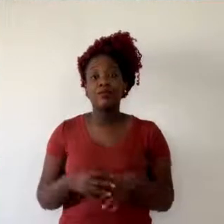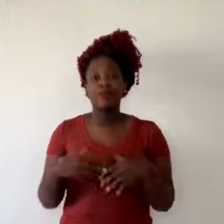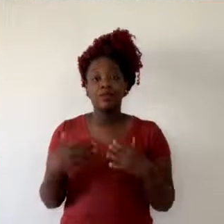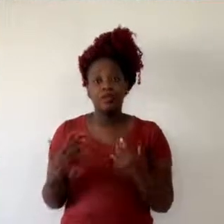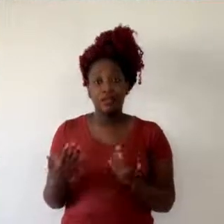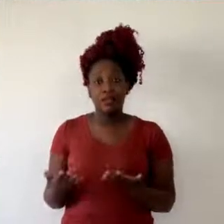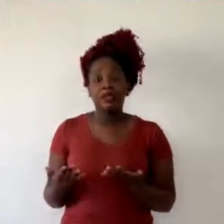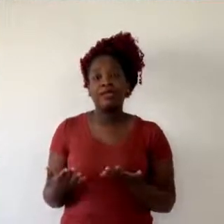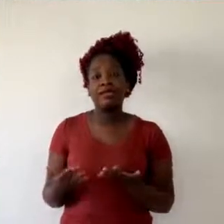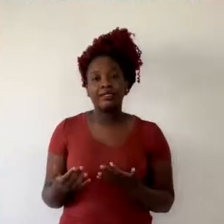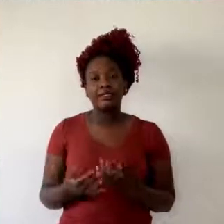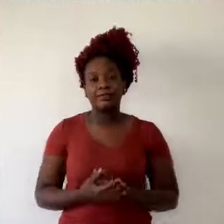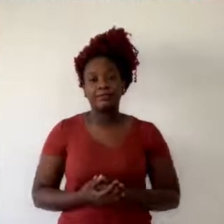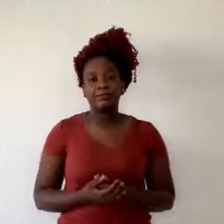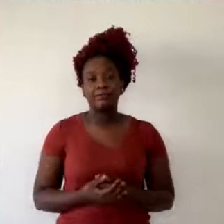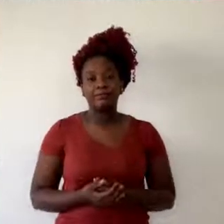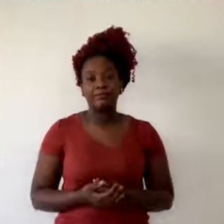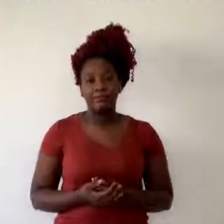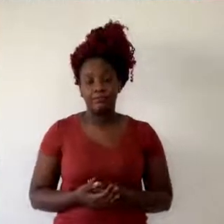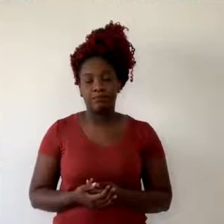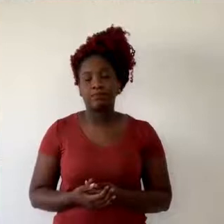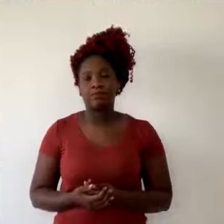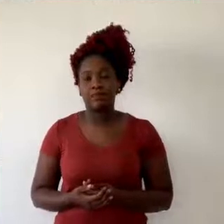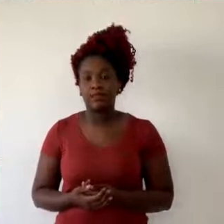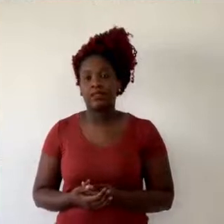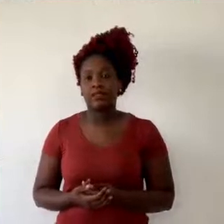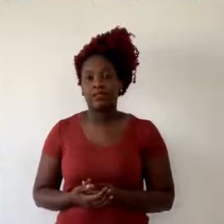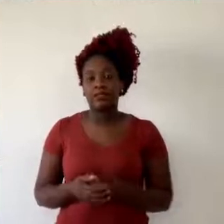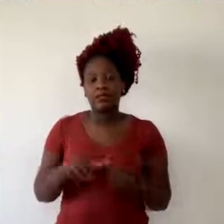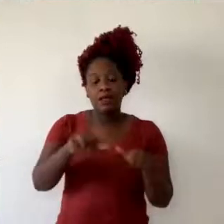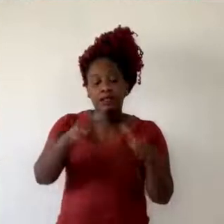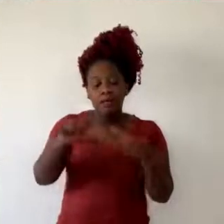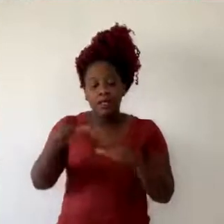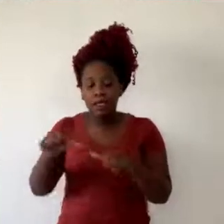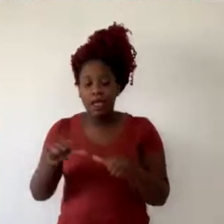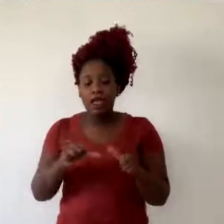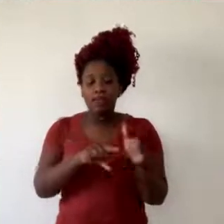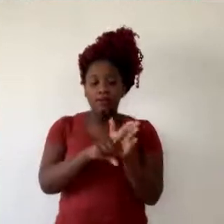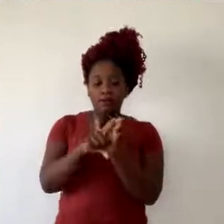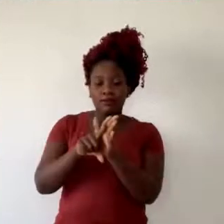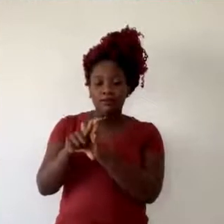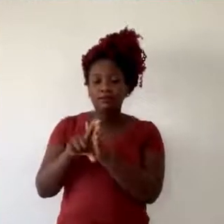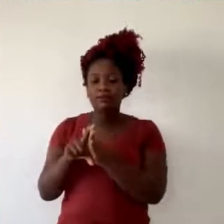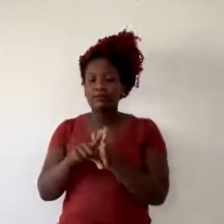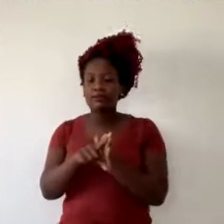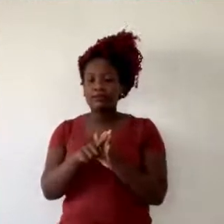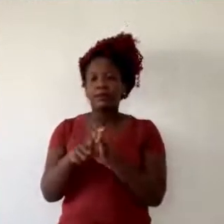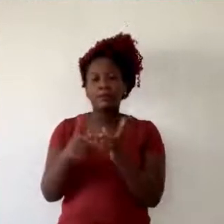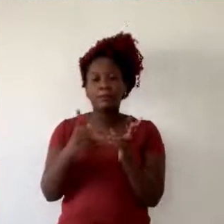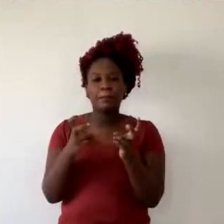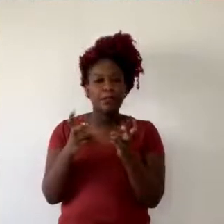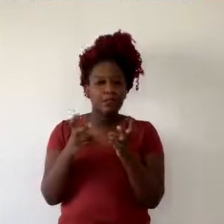And hence, in this analysis, we see